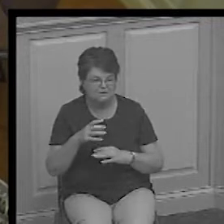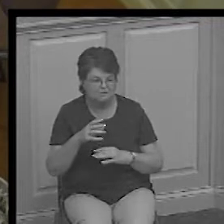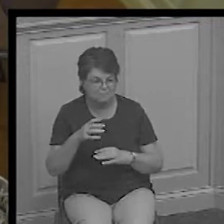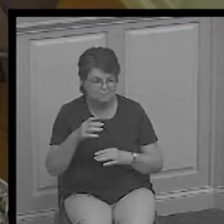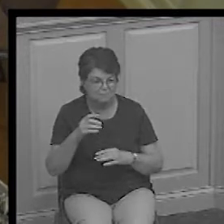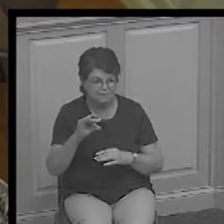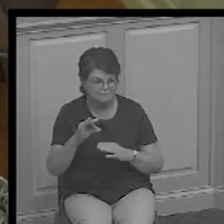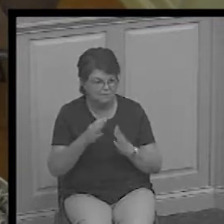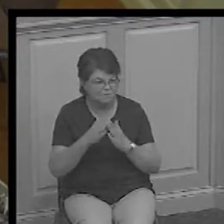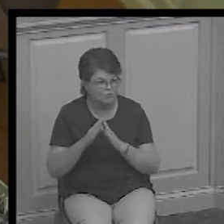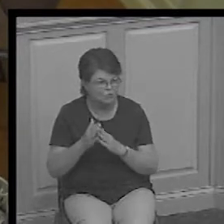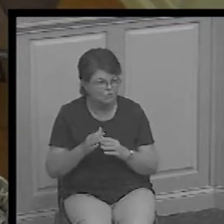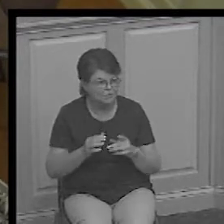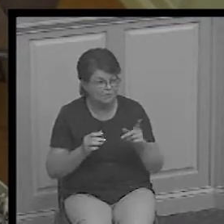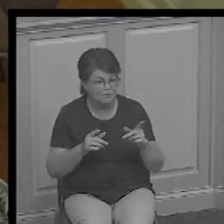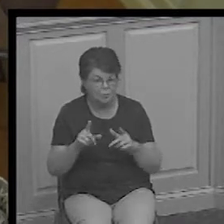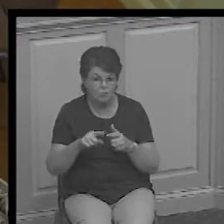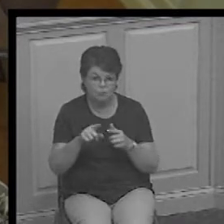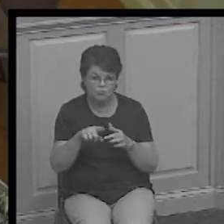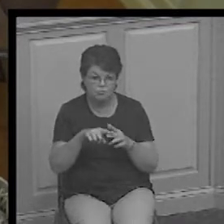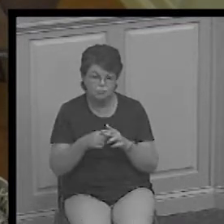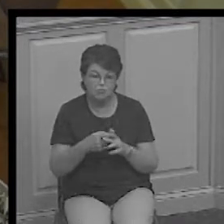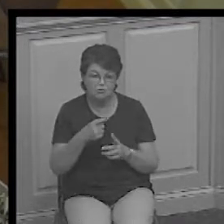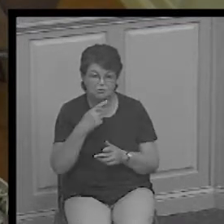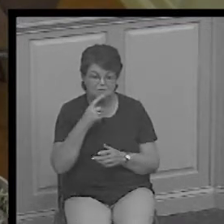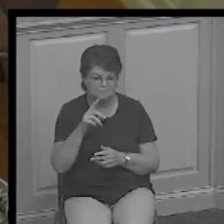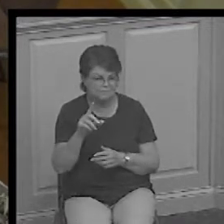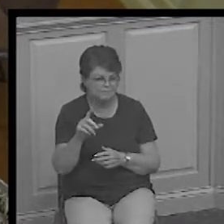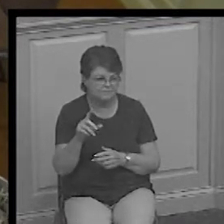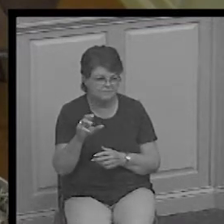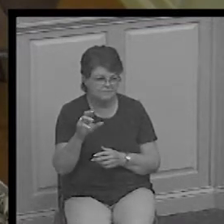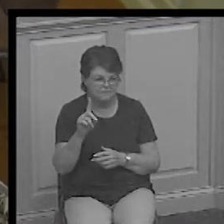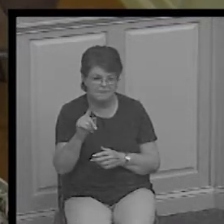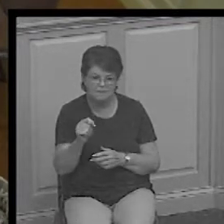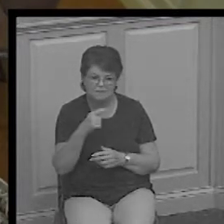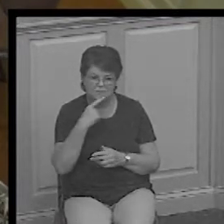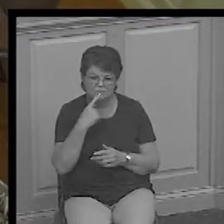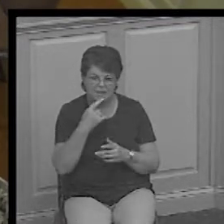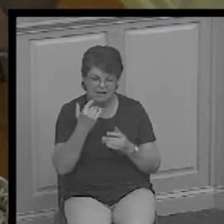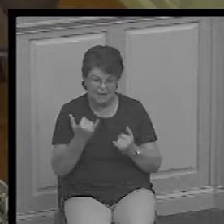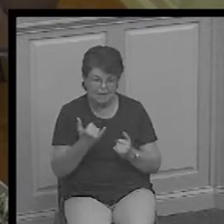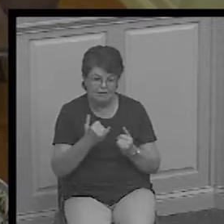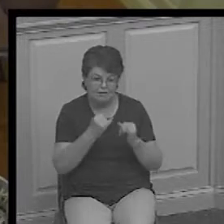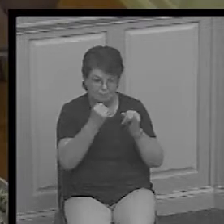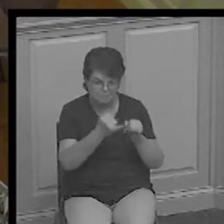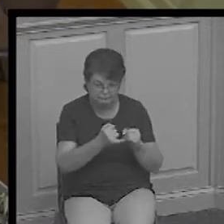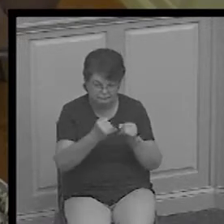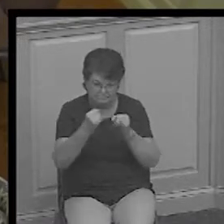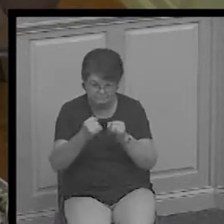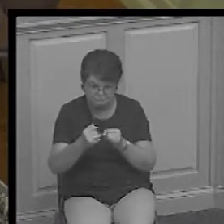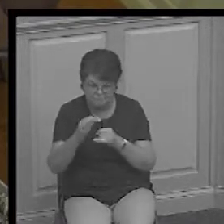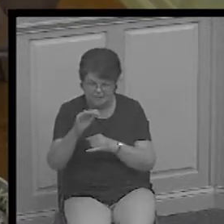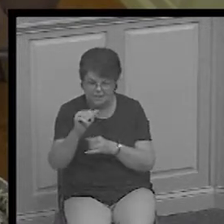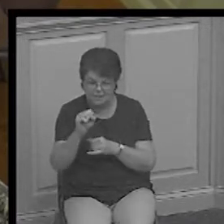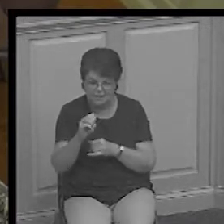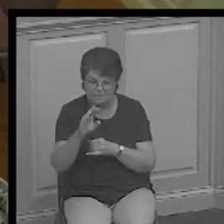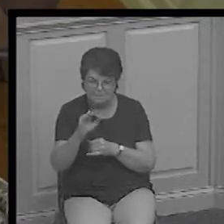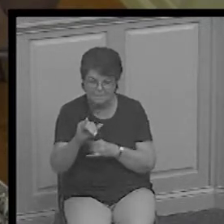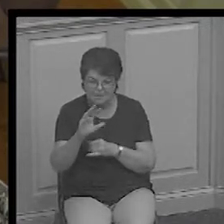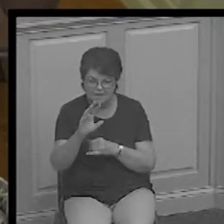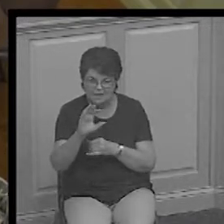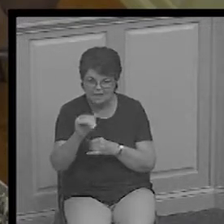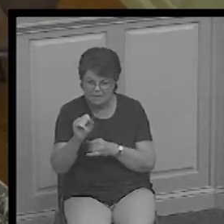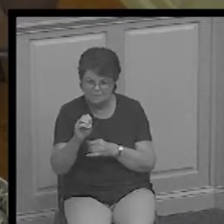I think when you started out saying that now it's case by case, that's where your wiggle room comes